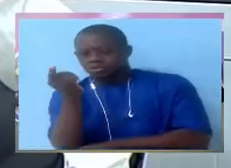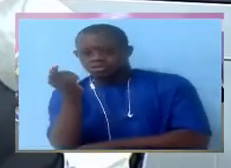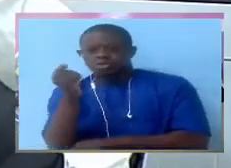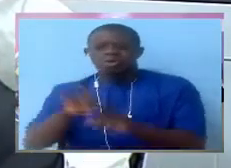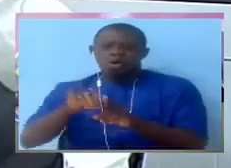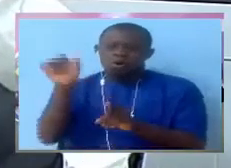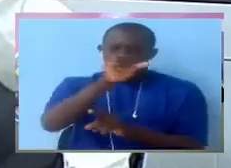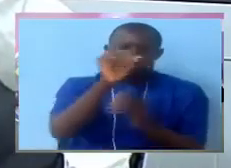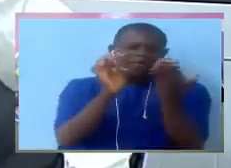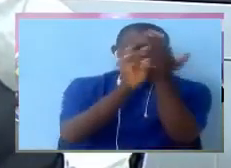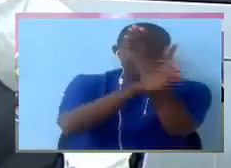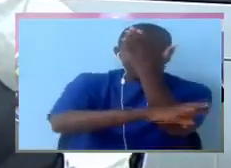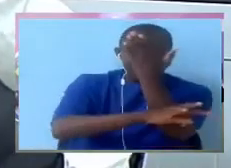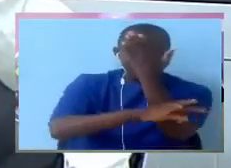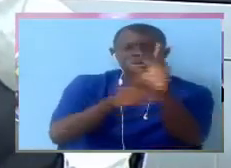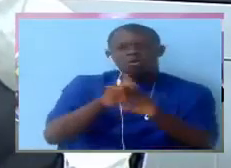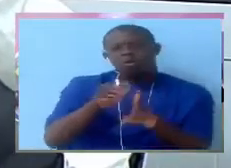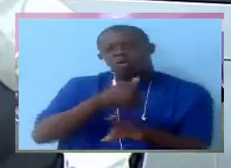ñu dem training school am ñu dem navy.